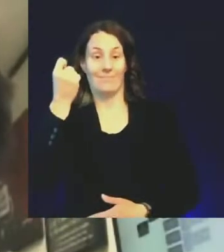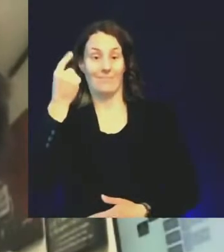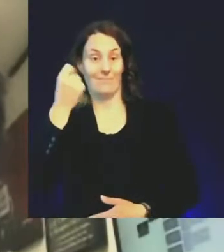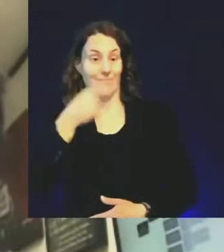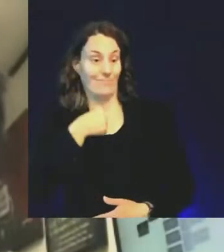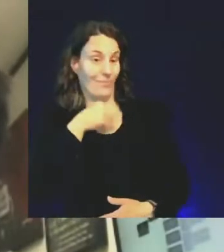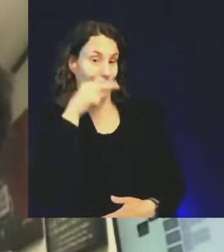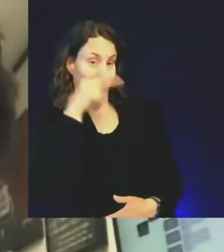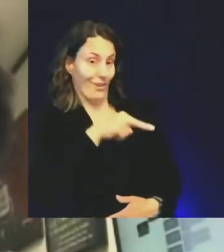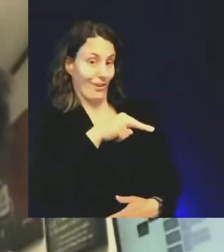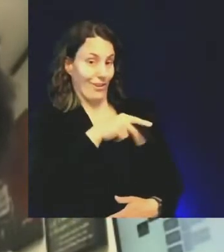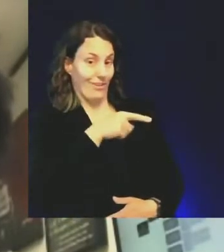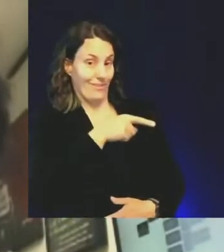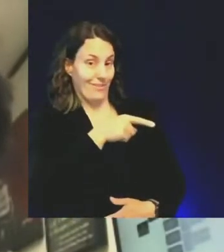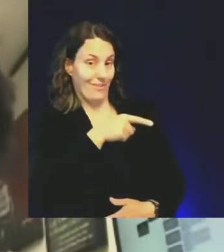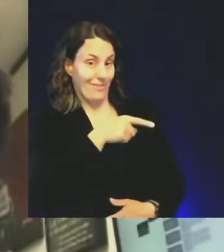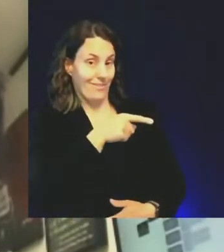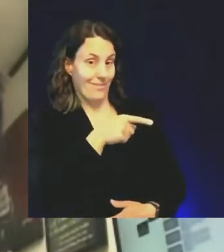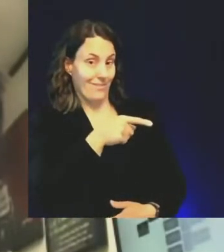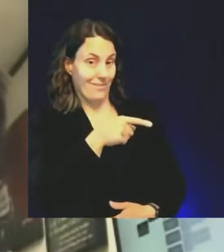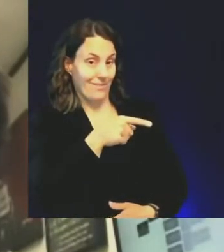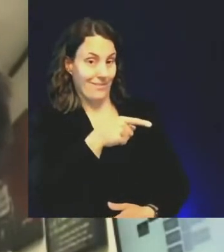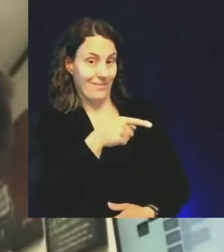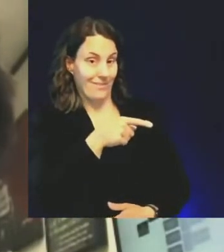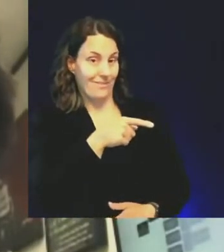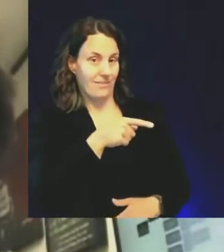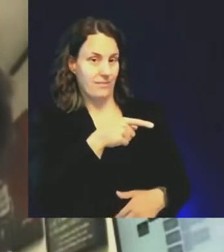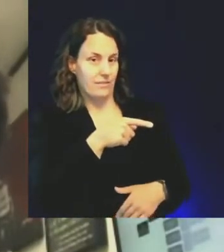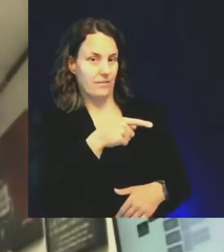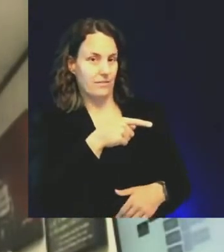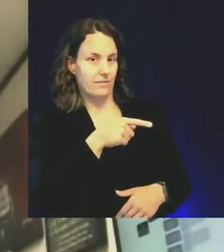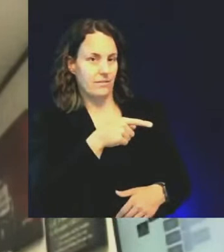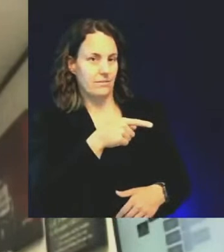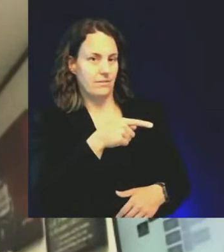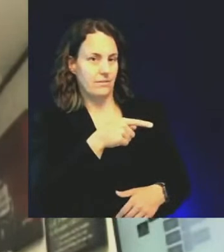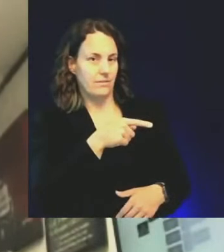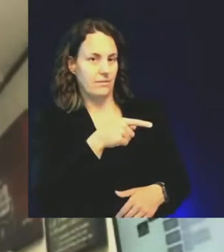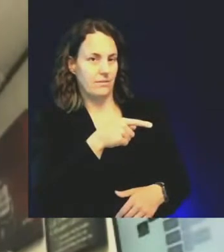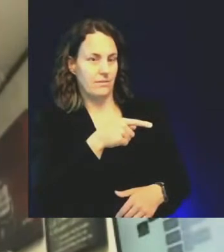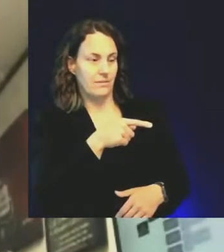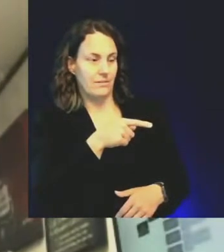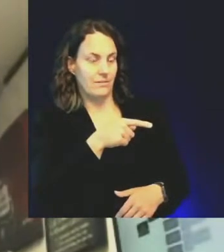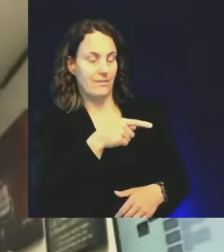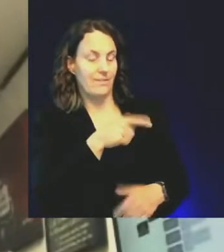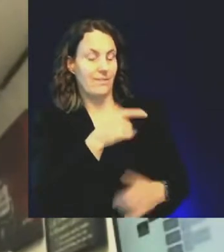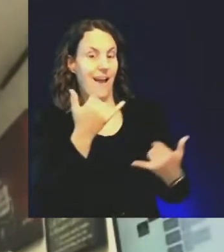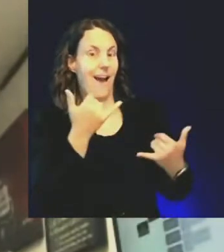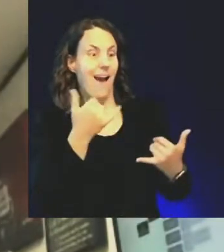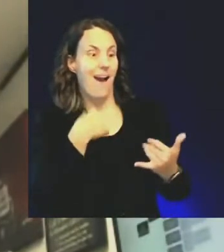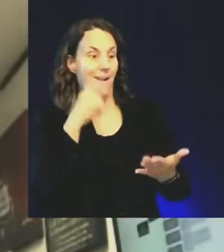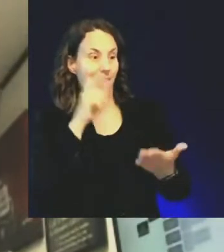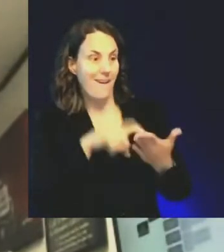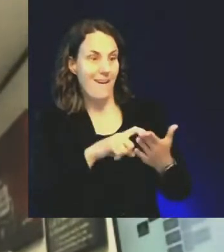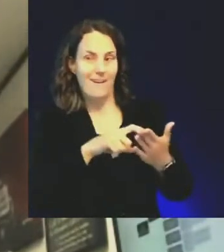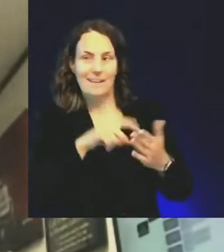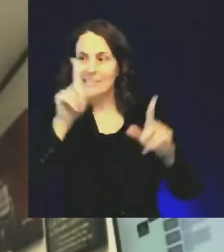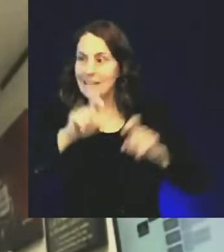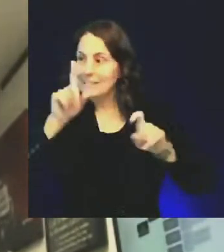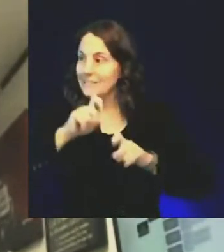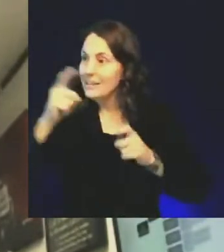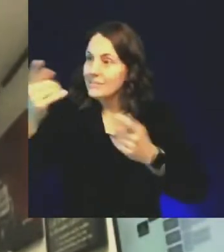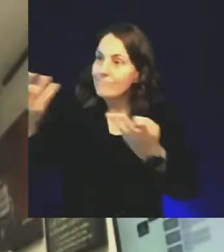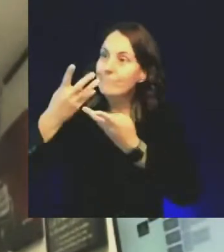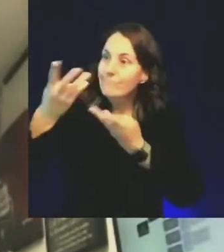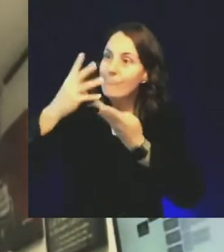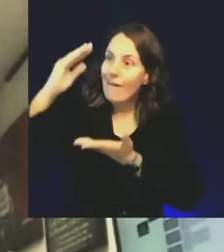tests. So I would say that the coverage we have in terms of what percentage of the positive tests is pretty good.